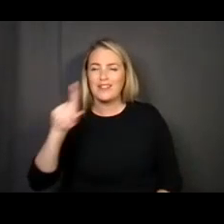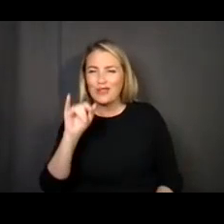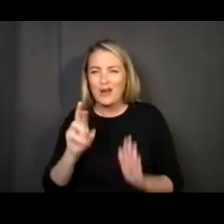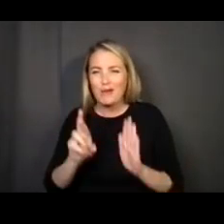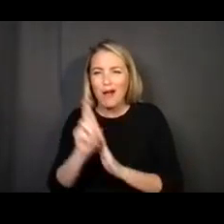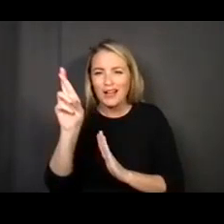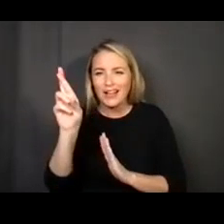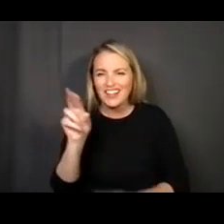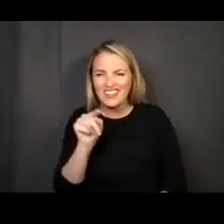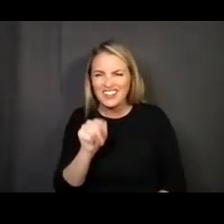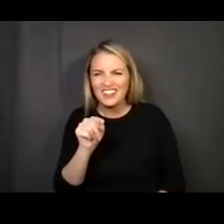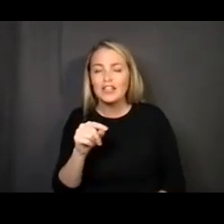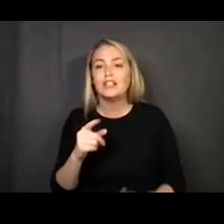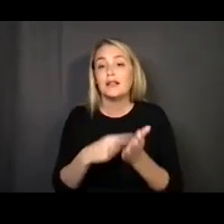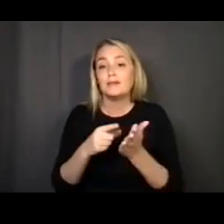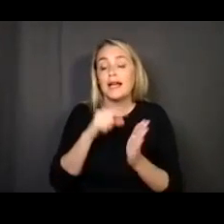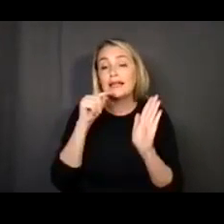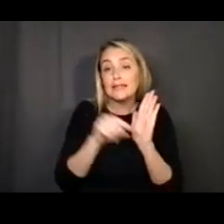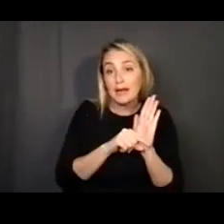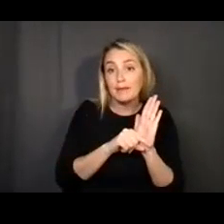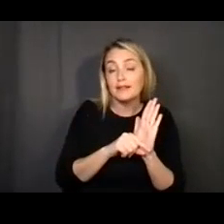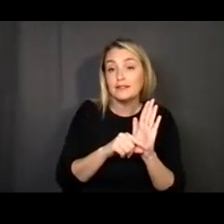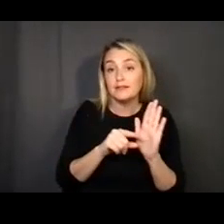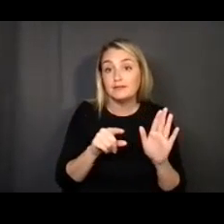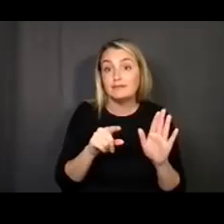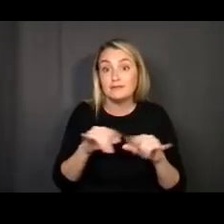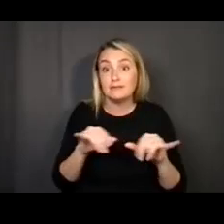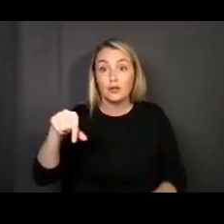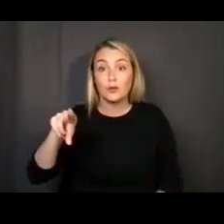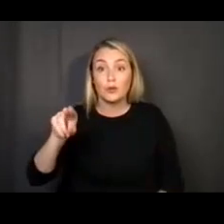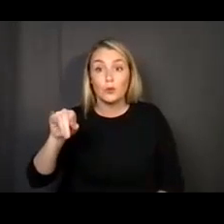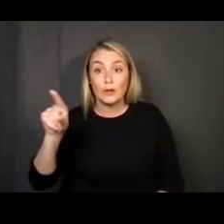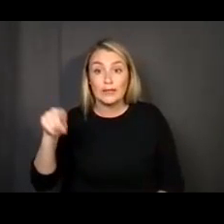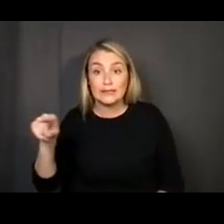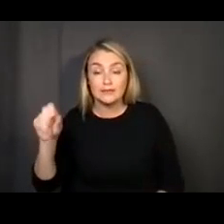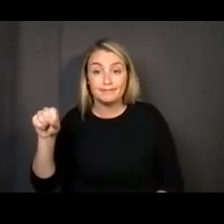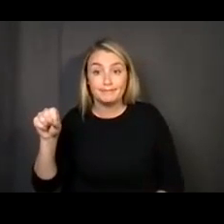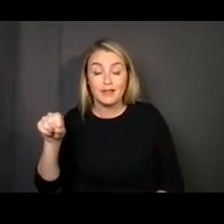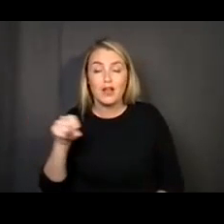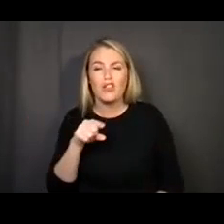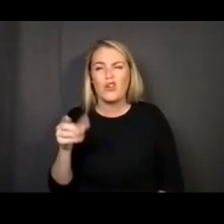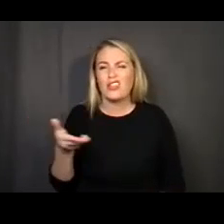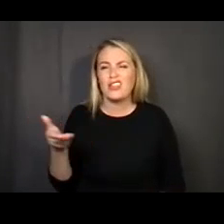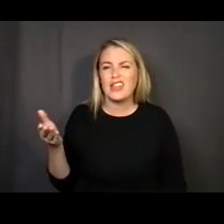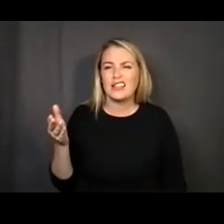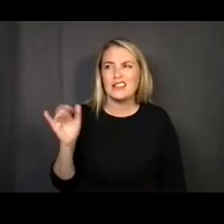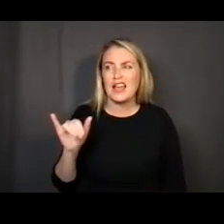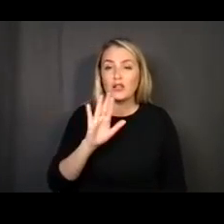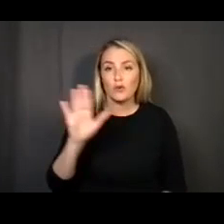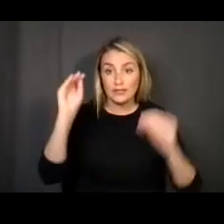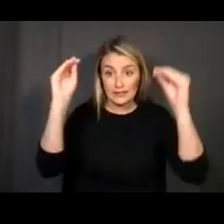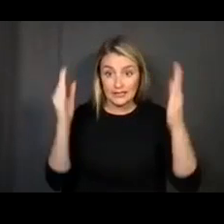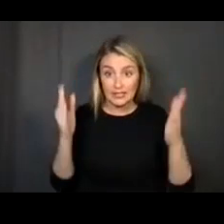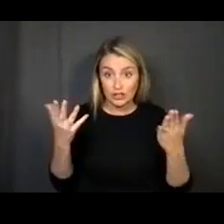sometimes there are assignments that are quizzes, and those are things that your teacher has set